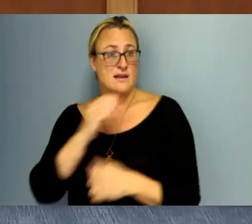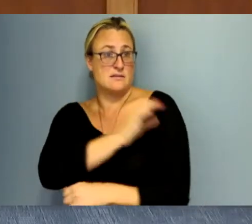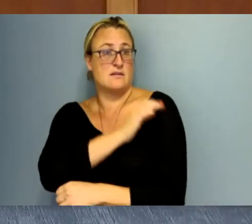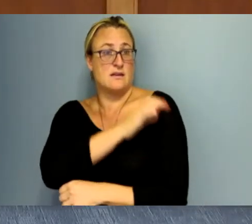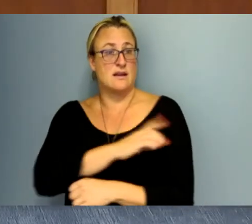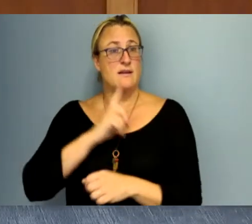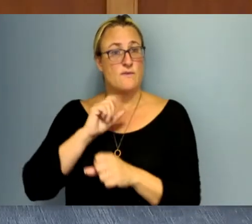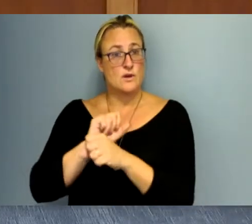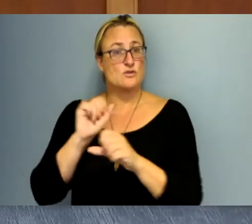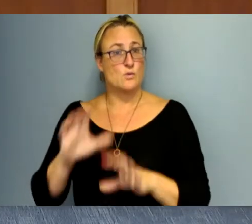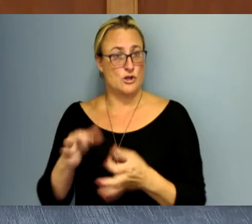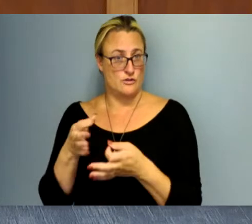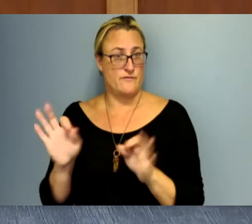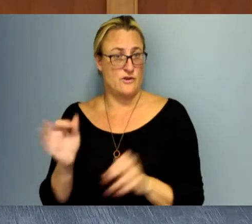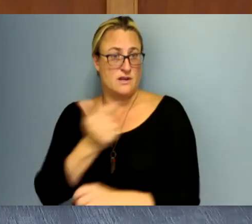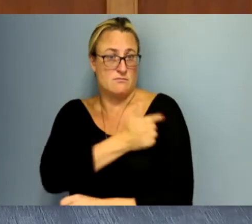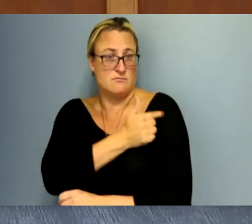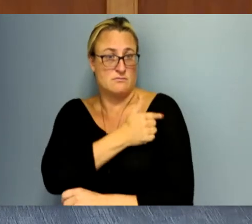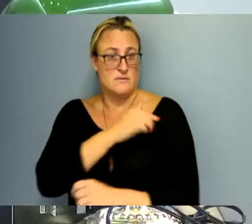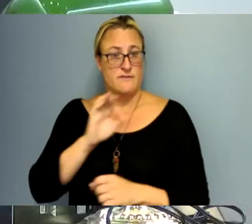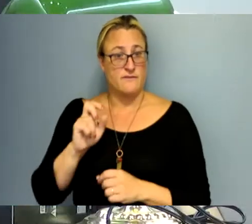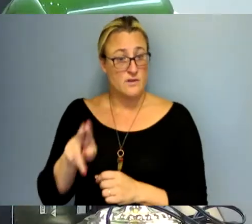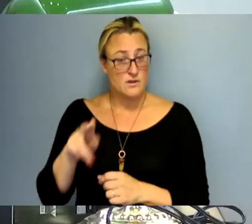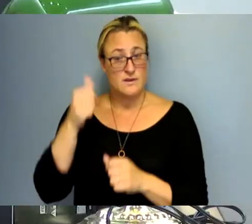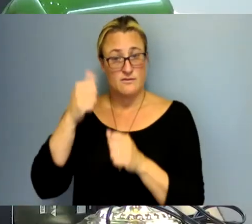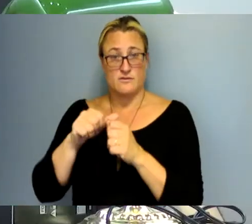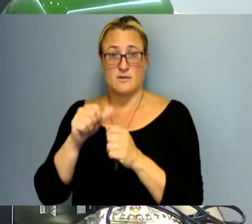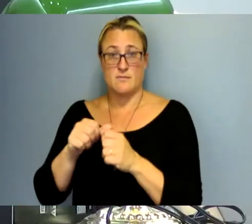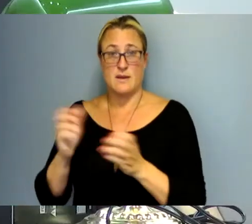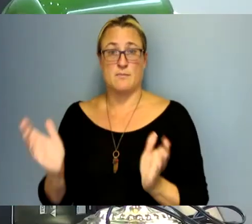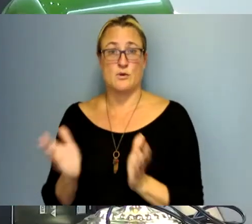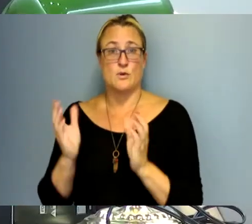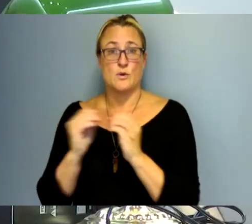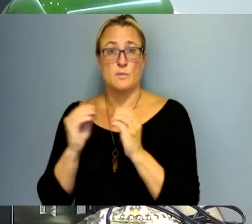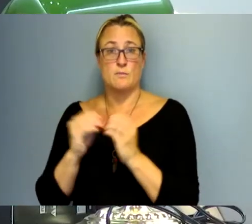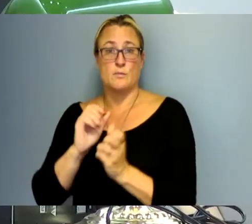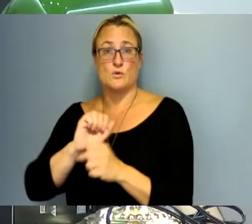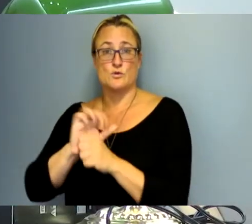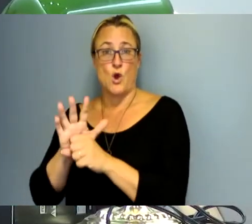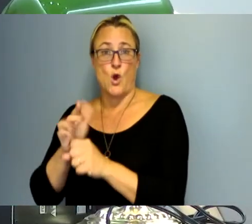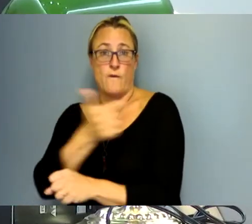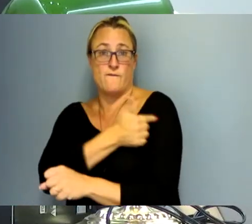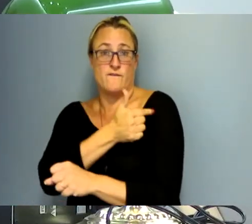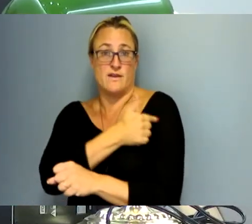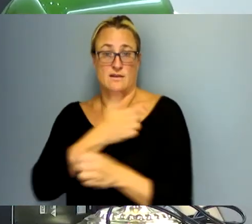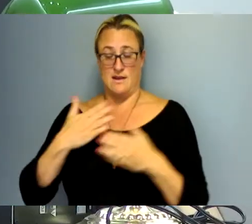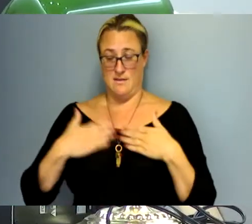employees. Make sure you get a flu shot, and don't forget your COVID booster. Just got mine about 2 days ago.